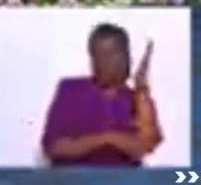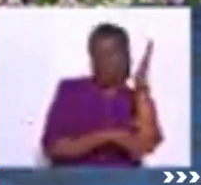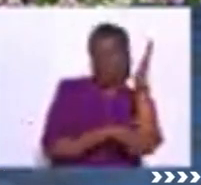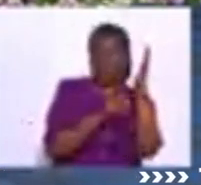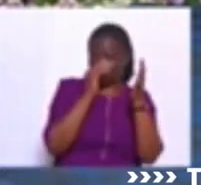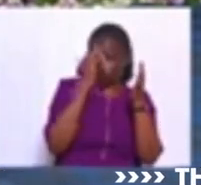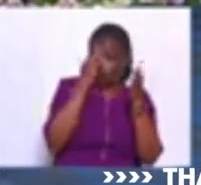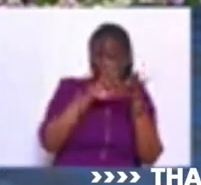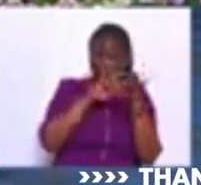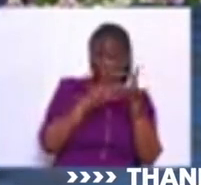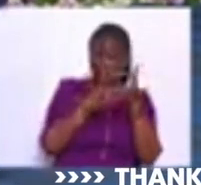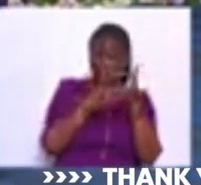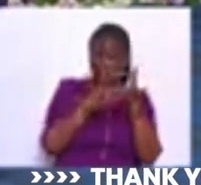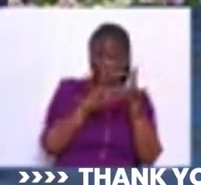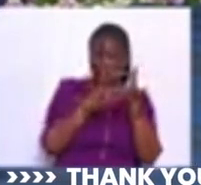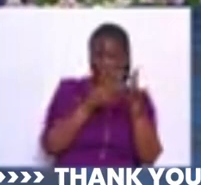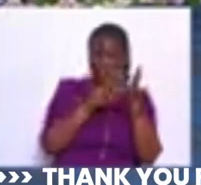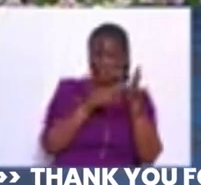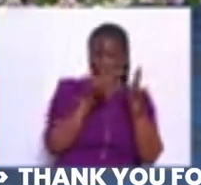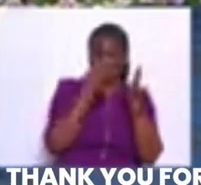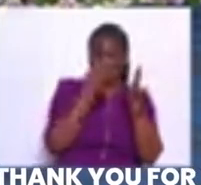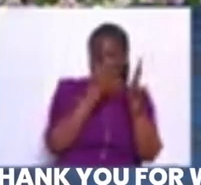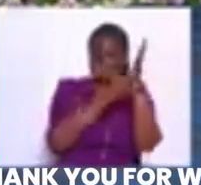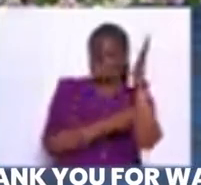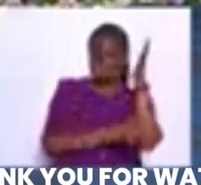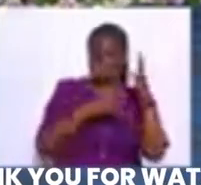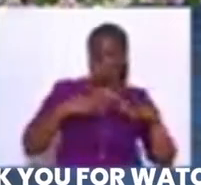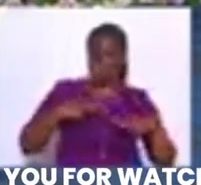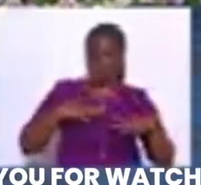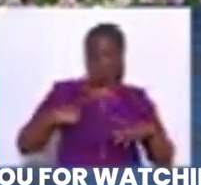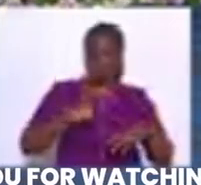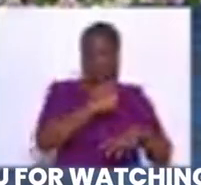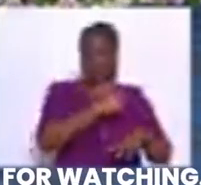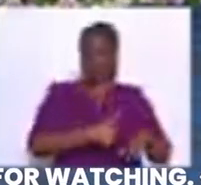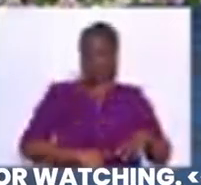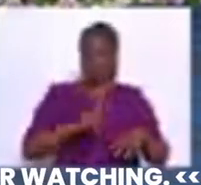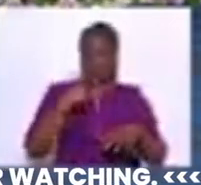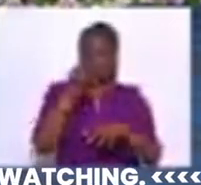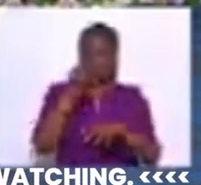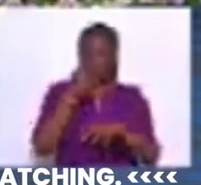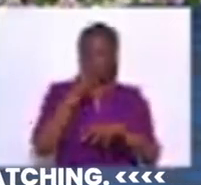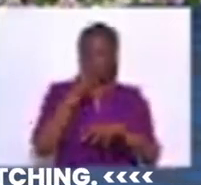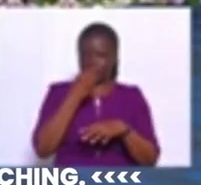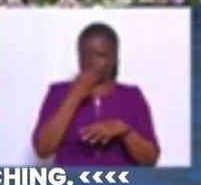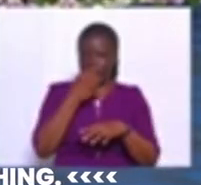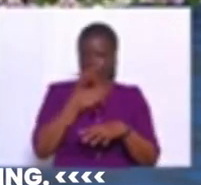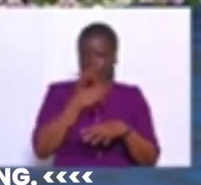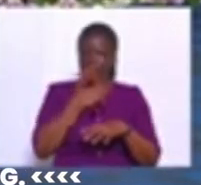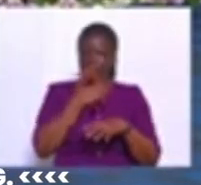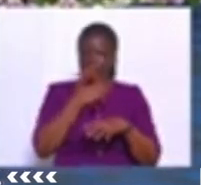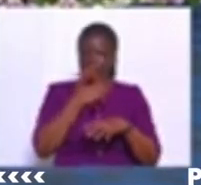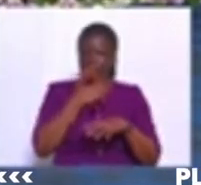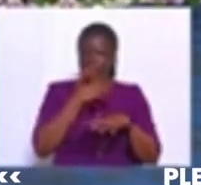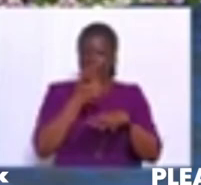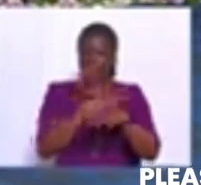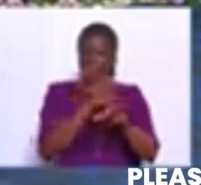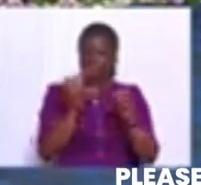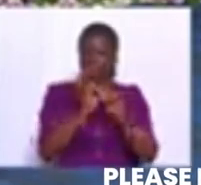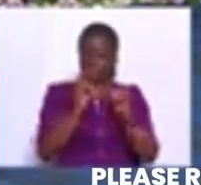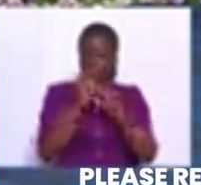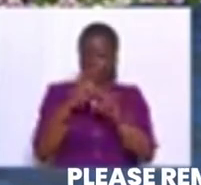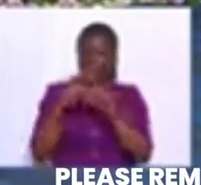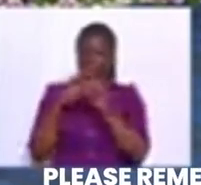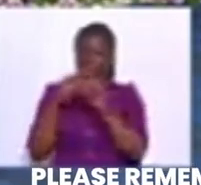mean? Like the poor people of China who didn't get the cancer, but the rich people of China had the cancer. Just because it's